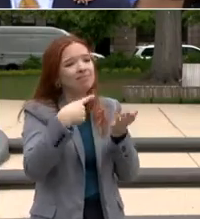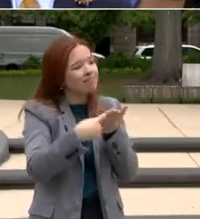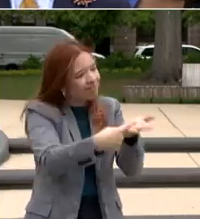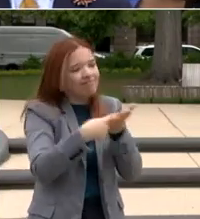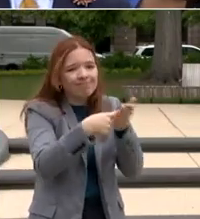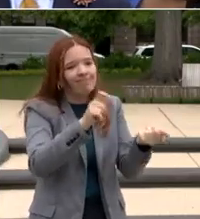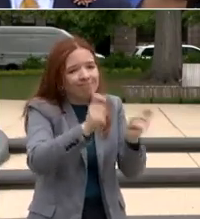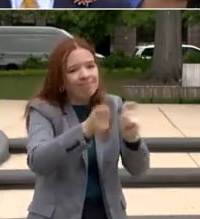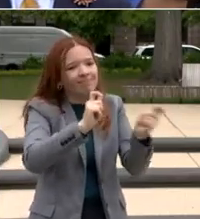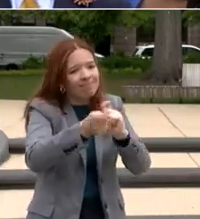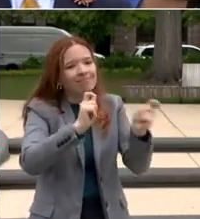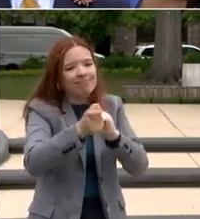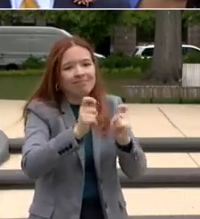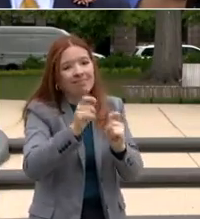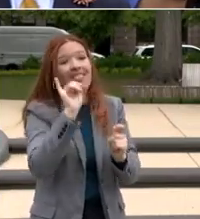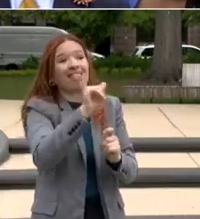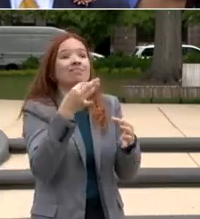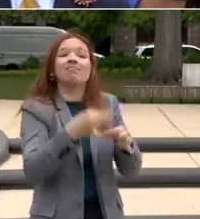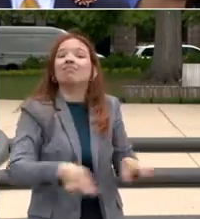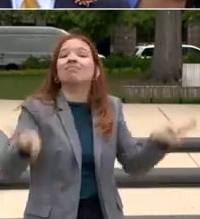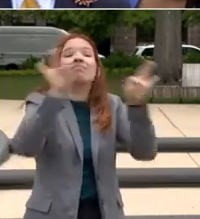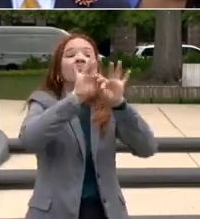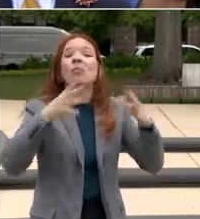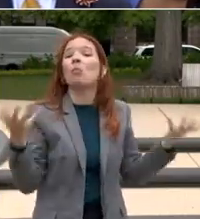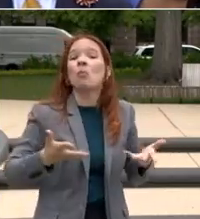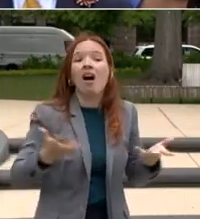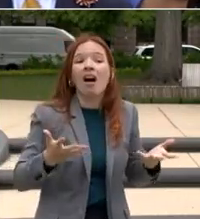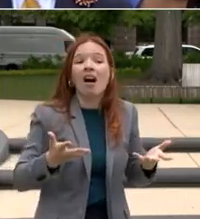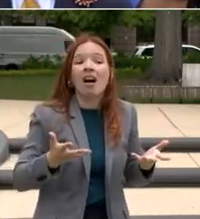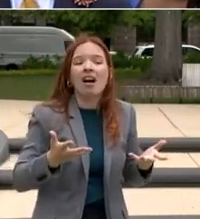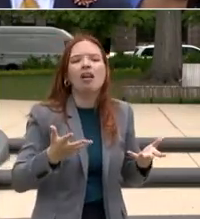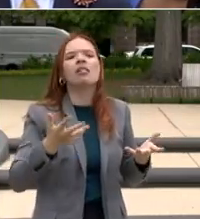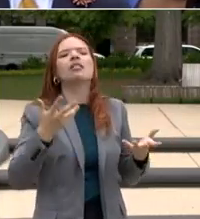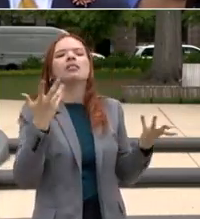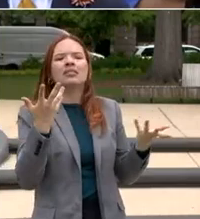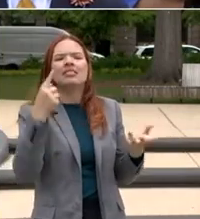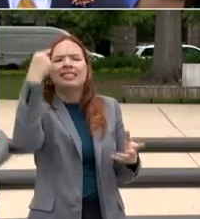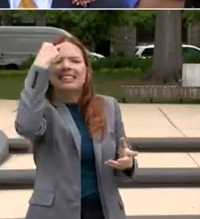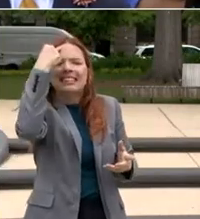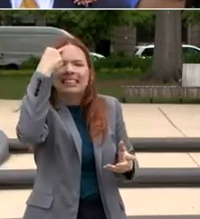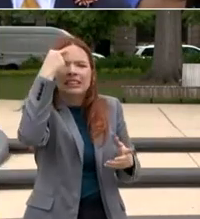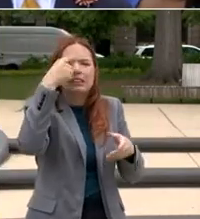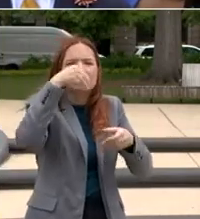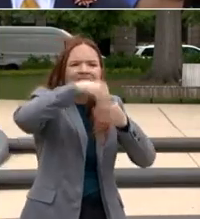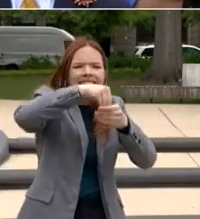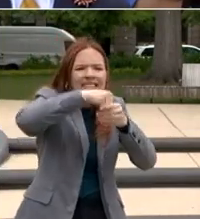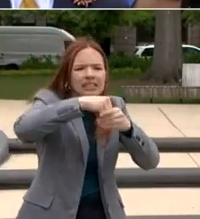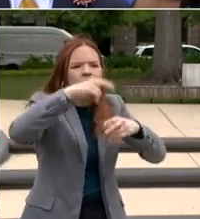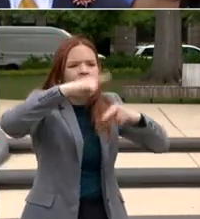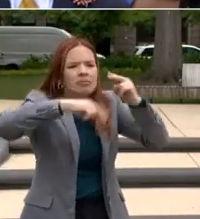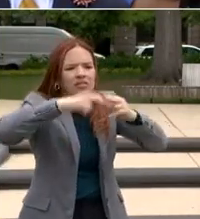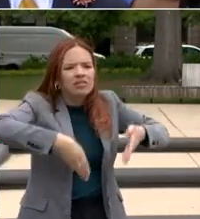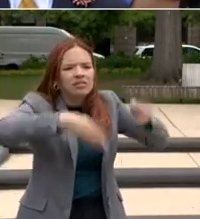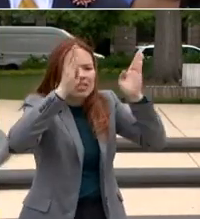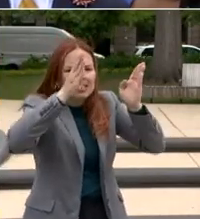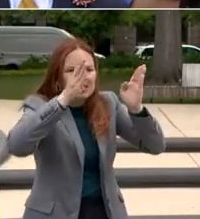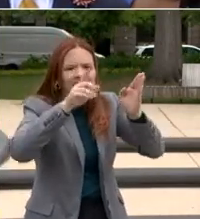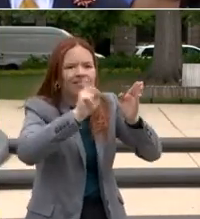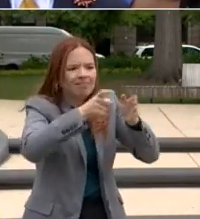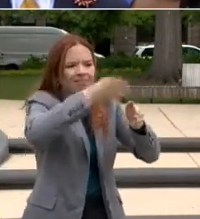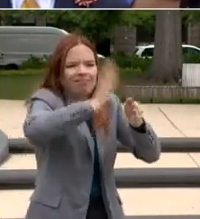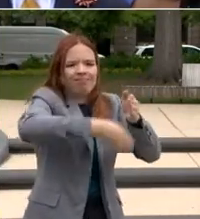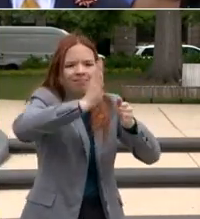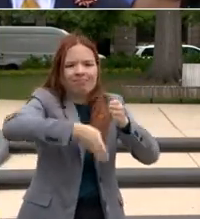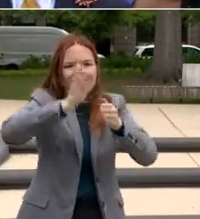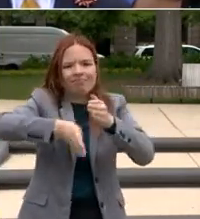what's important is that we have critical parts of our infrastructure in the downtown completed. Just